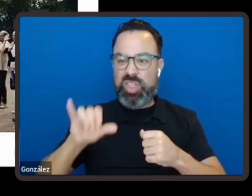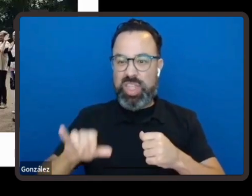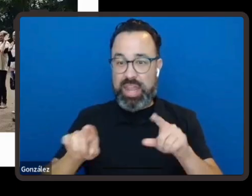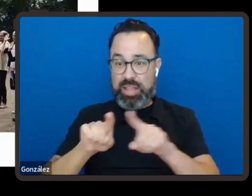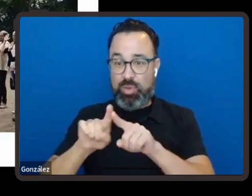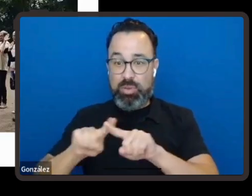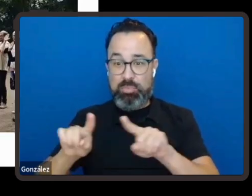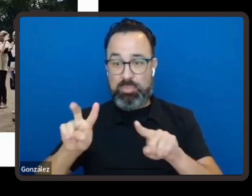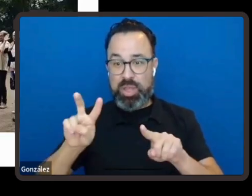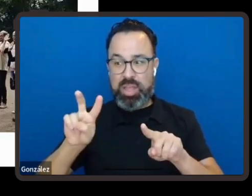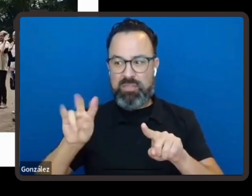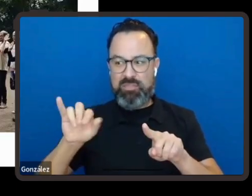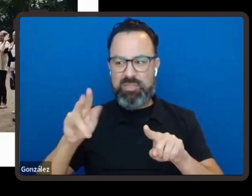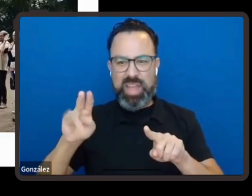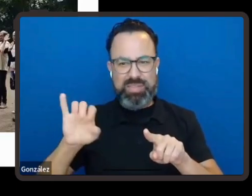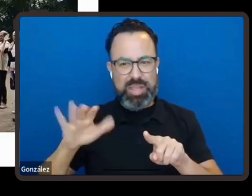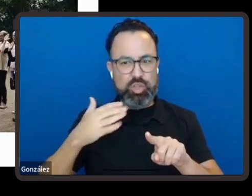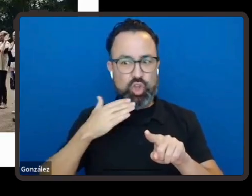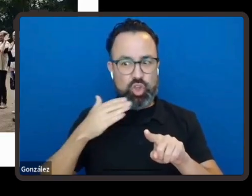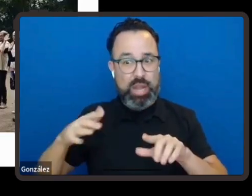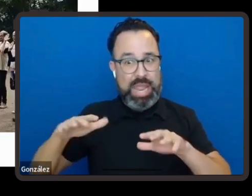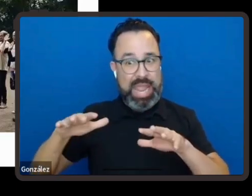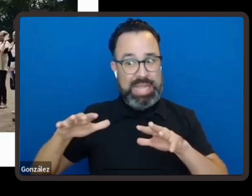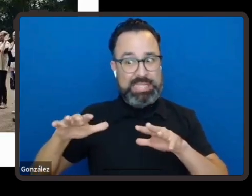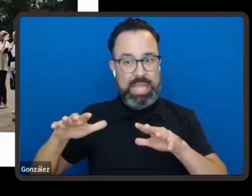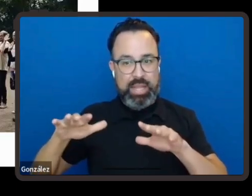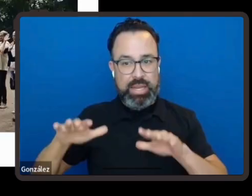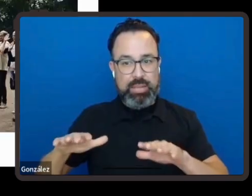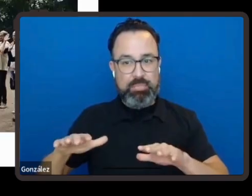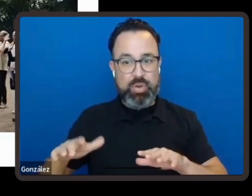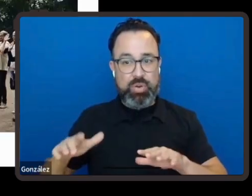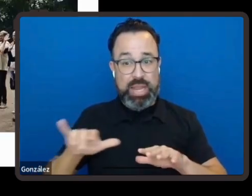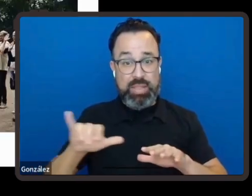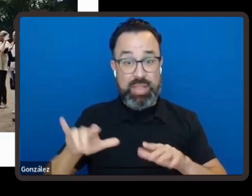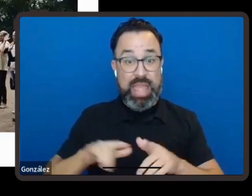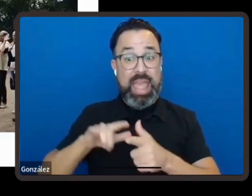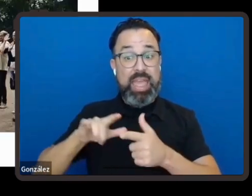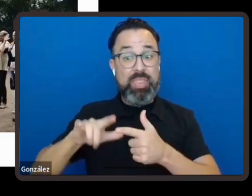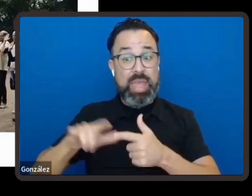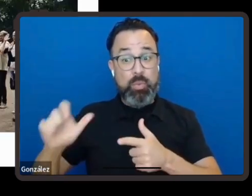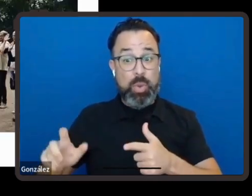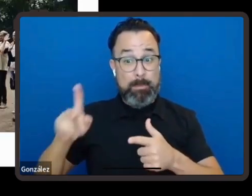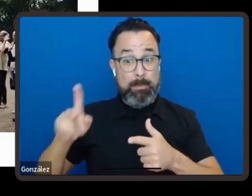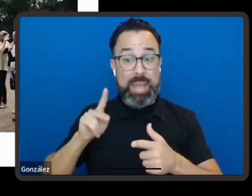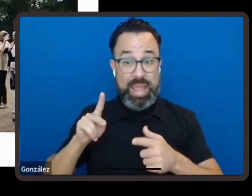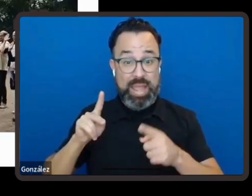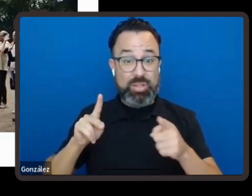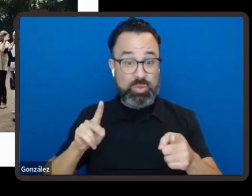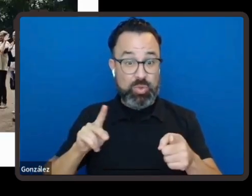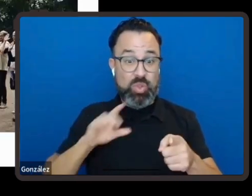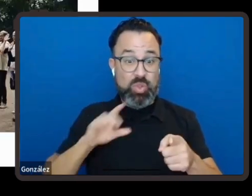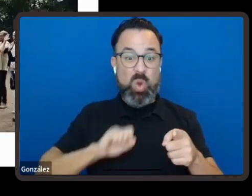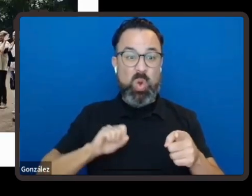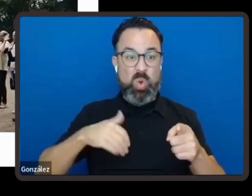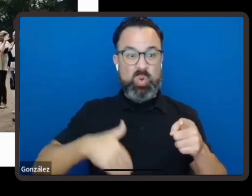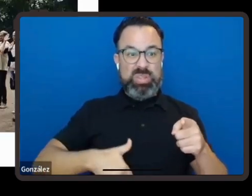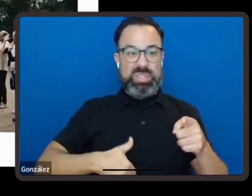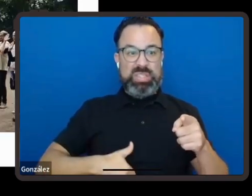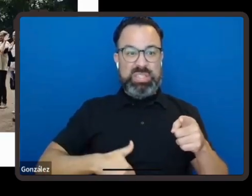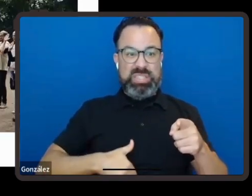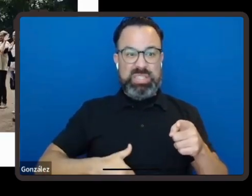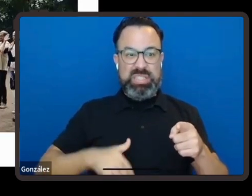has a good anxiety component to it as well. And then we're back to the old vagal nerve stimulator,